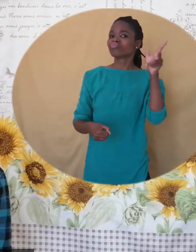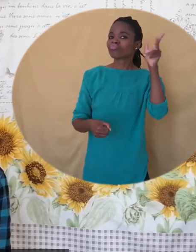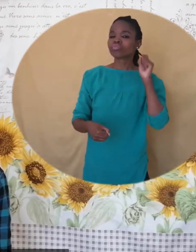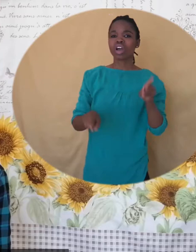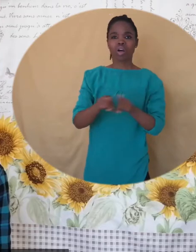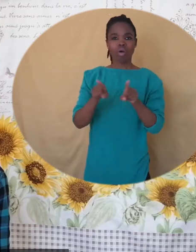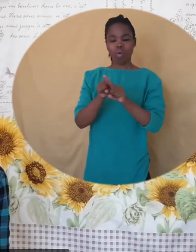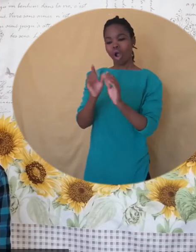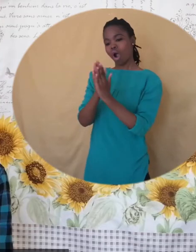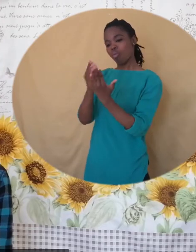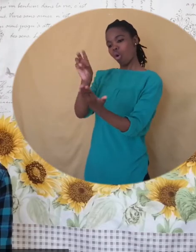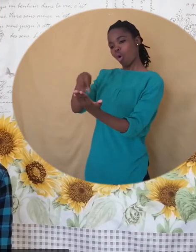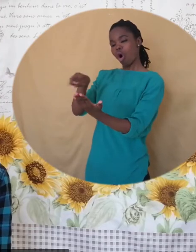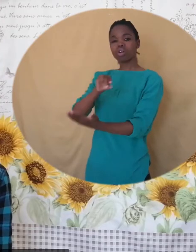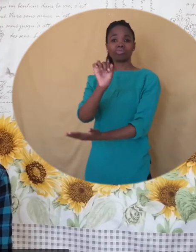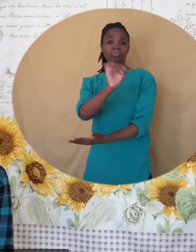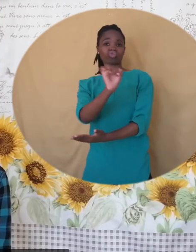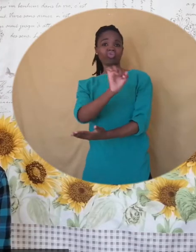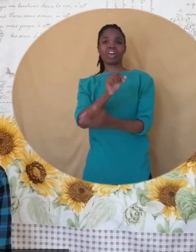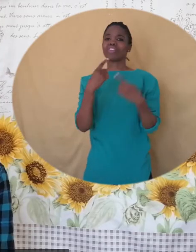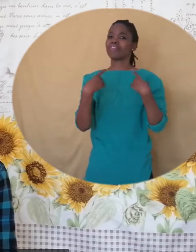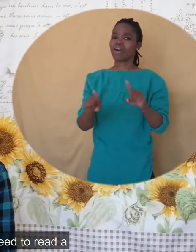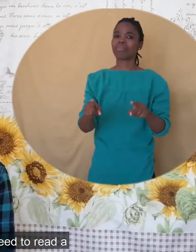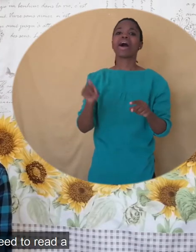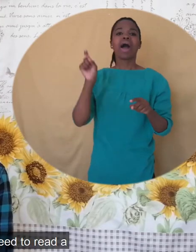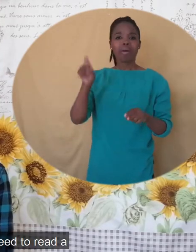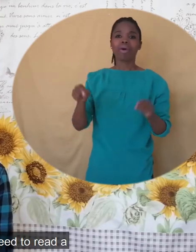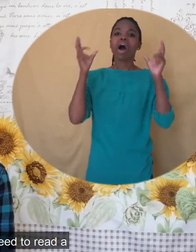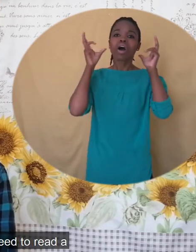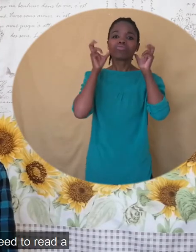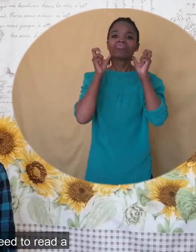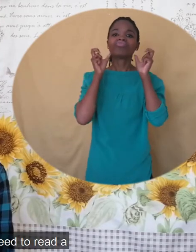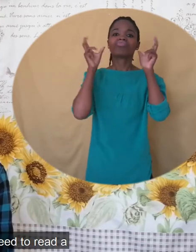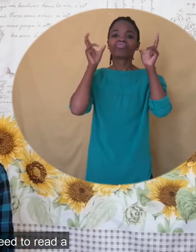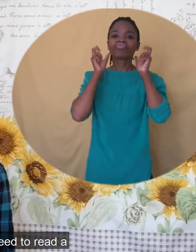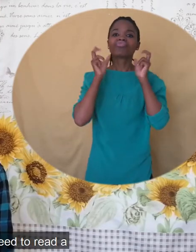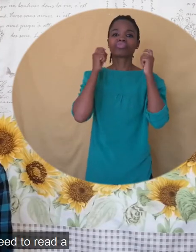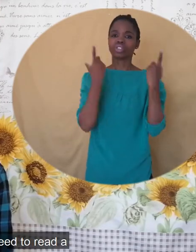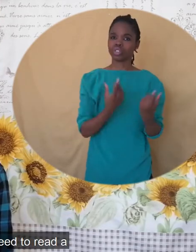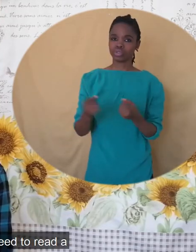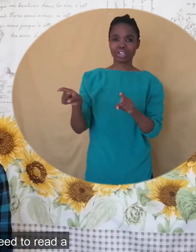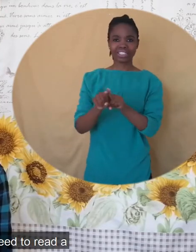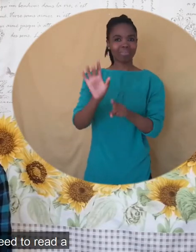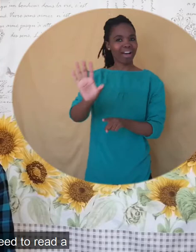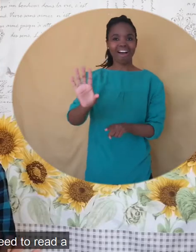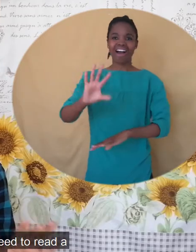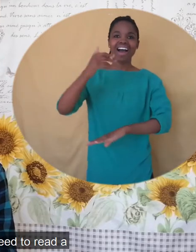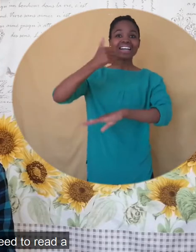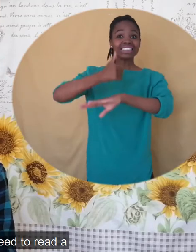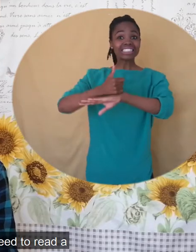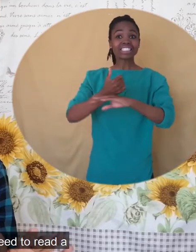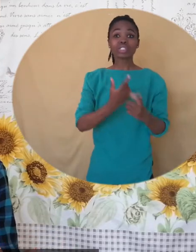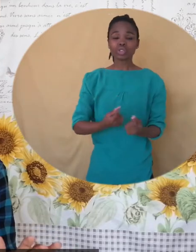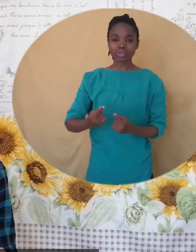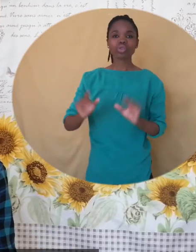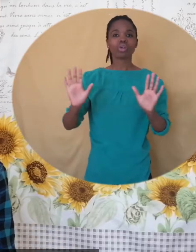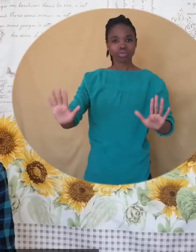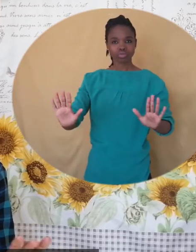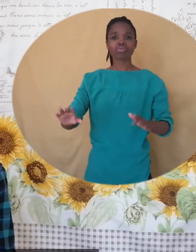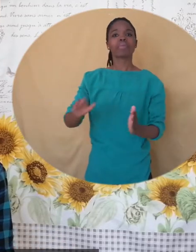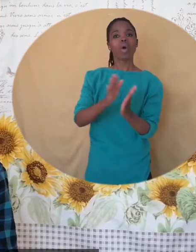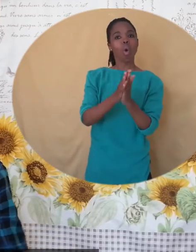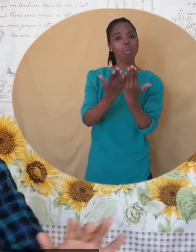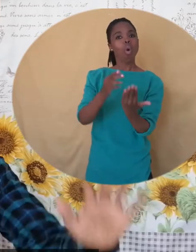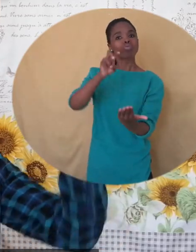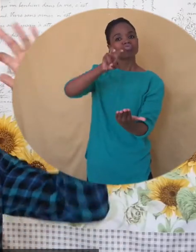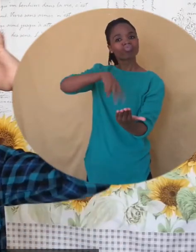on the road. He can't read and drive at the same time. But for me, it's like, no, if I need to read a book, let me stop. I'll make time